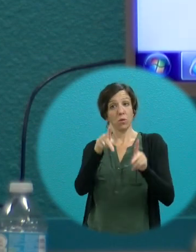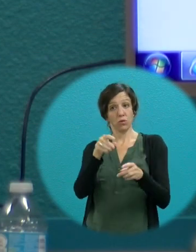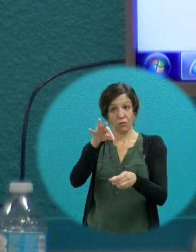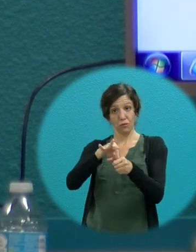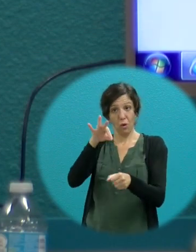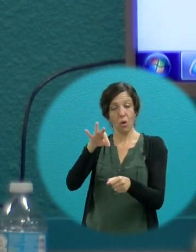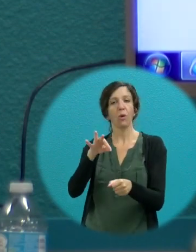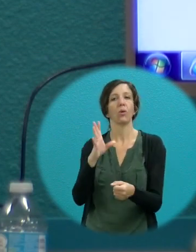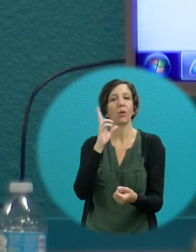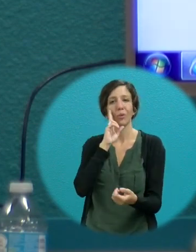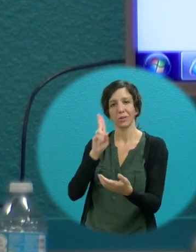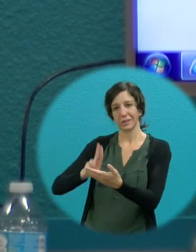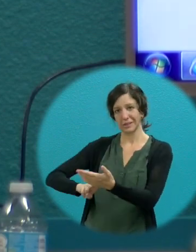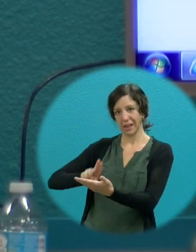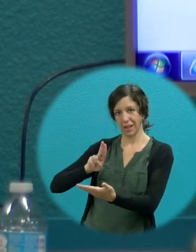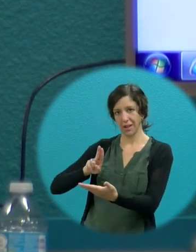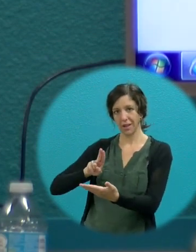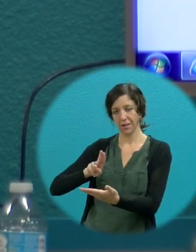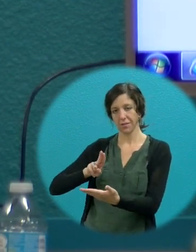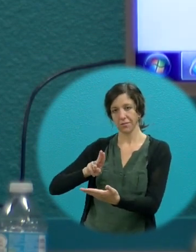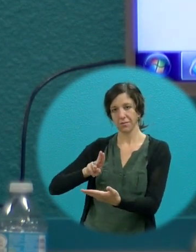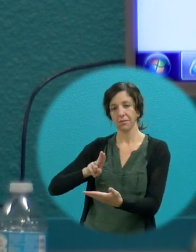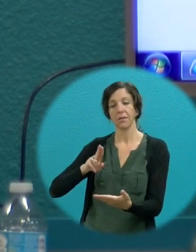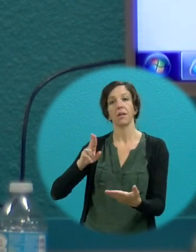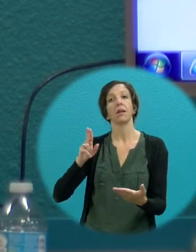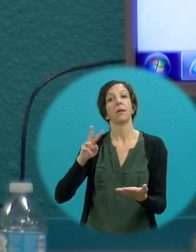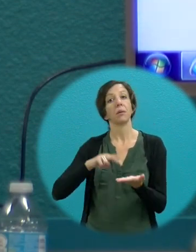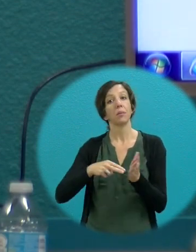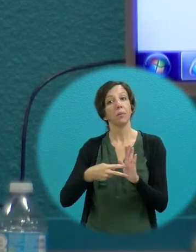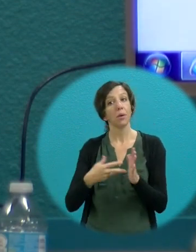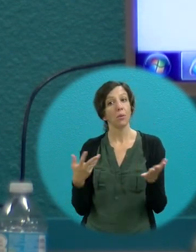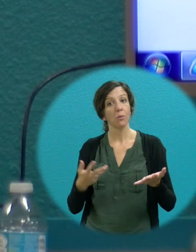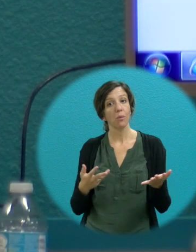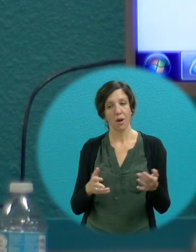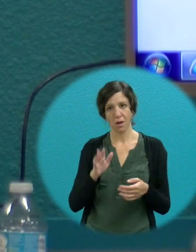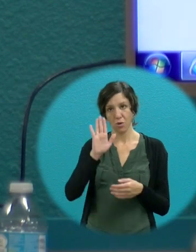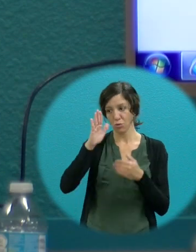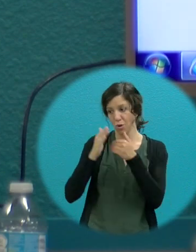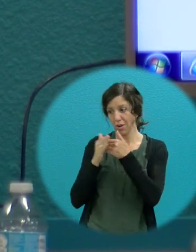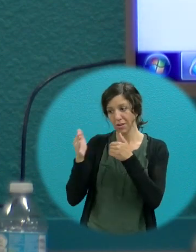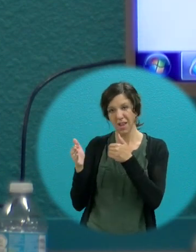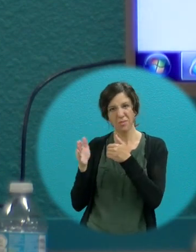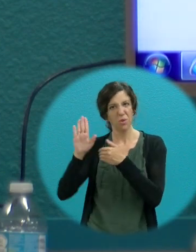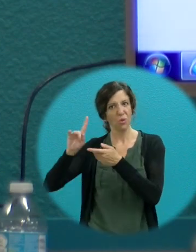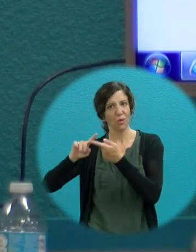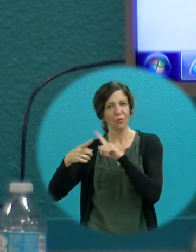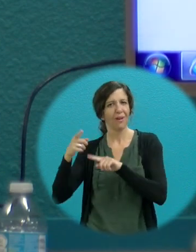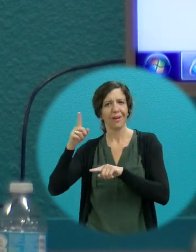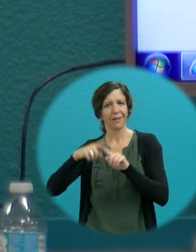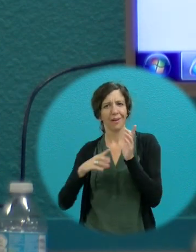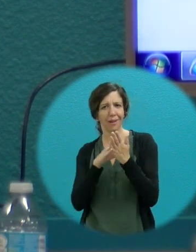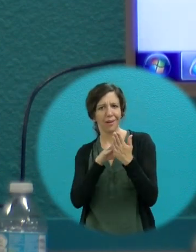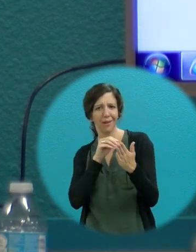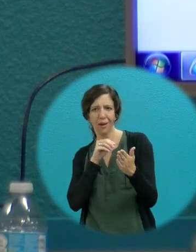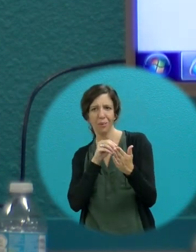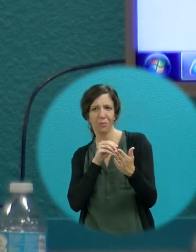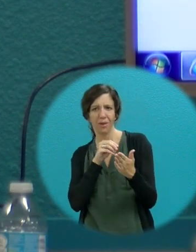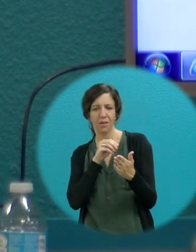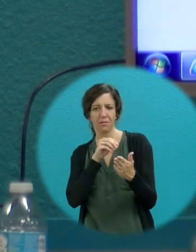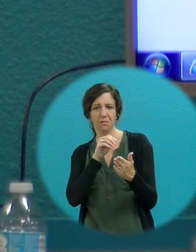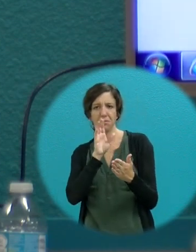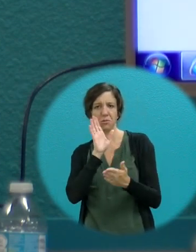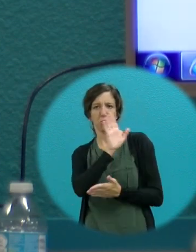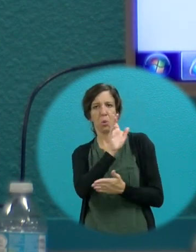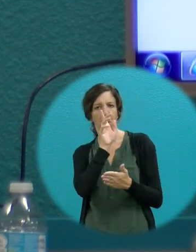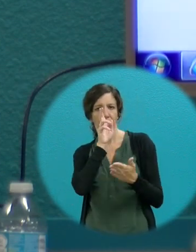your mark or your signature, whichever the case may be, and then your neighbor or your friend isn't going to be able to